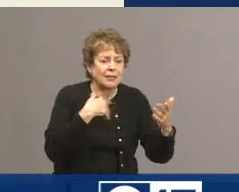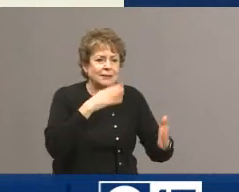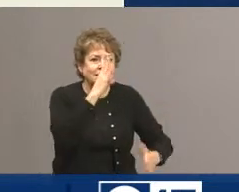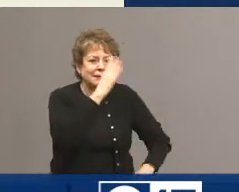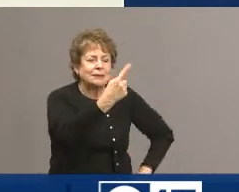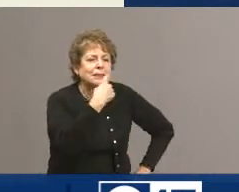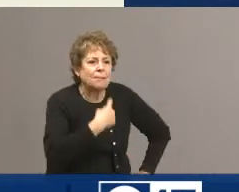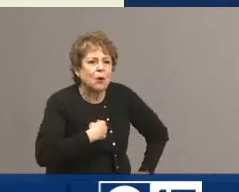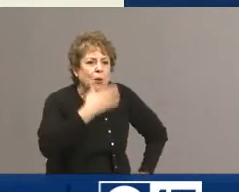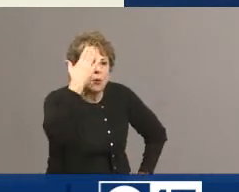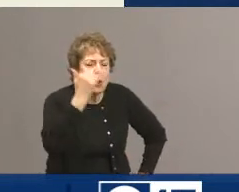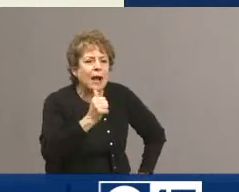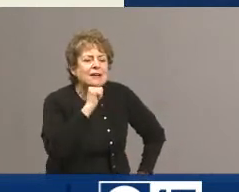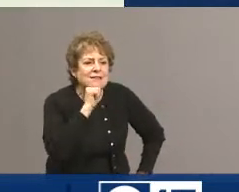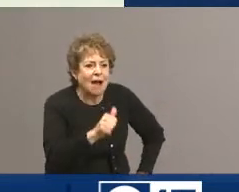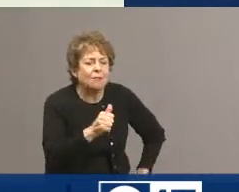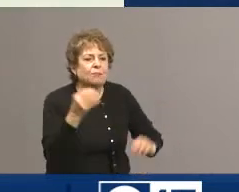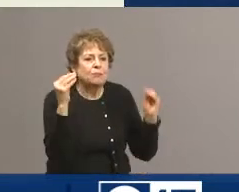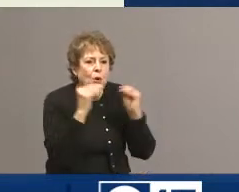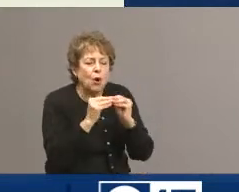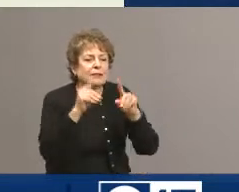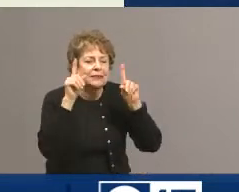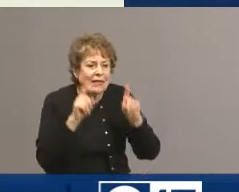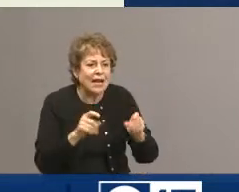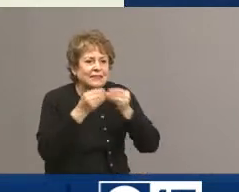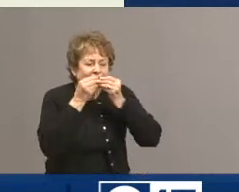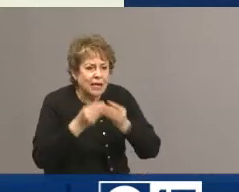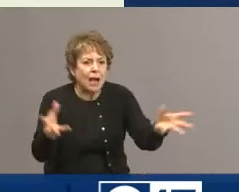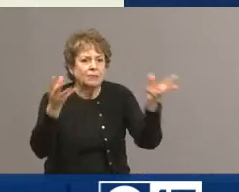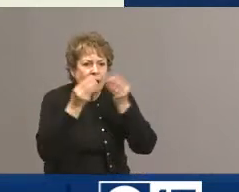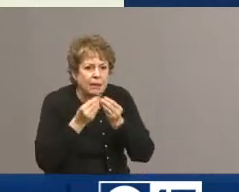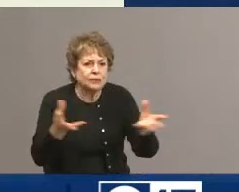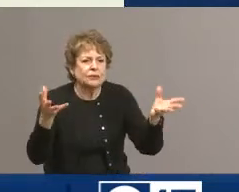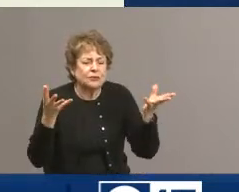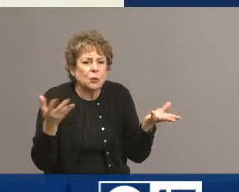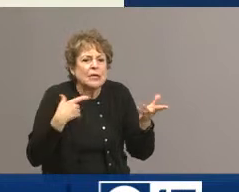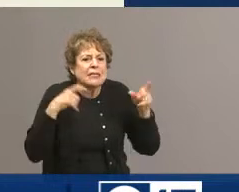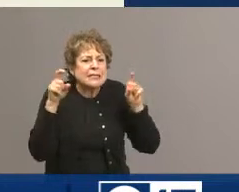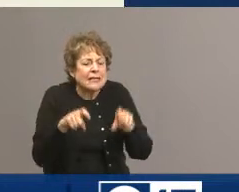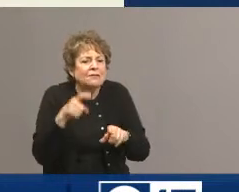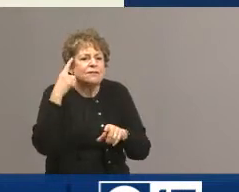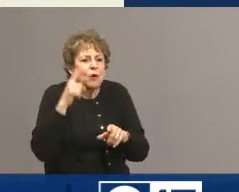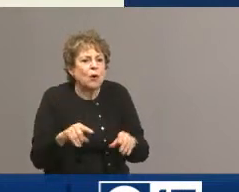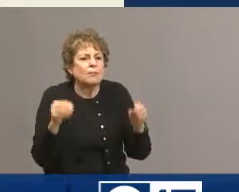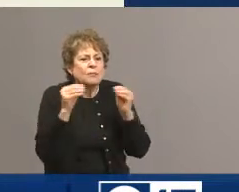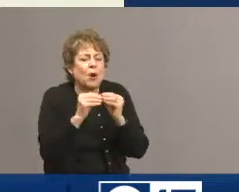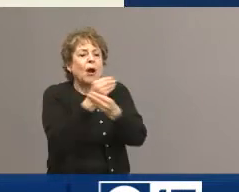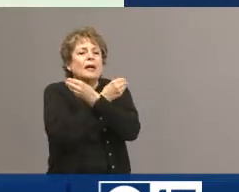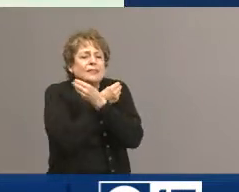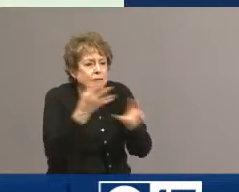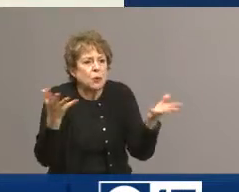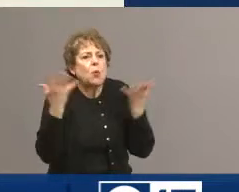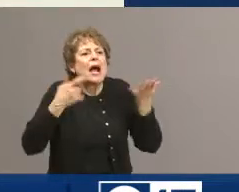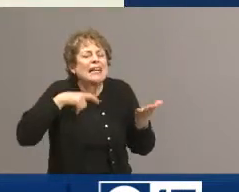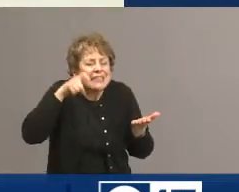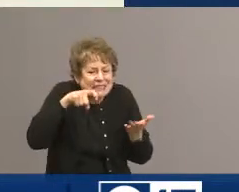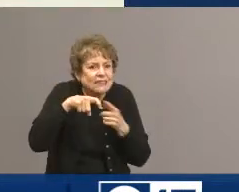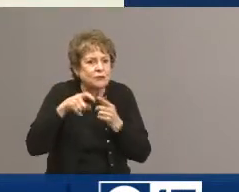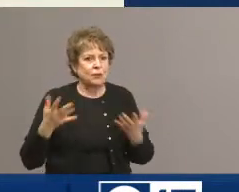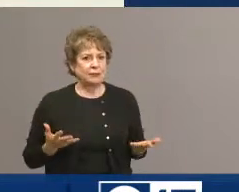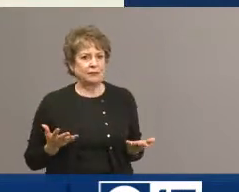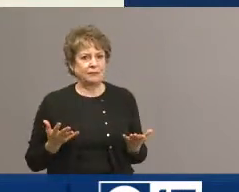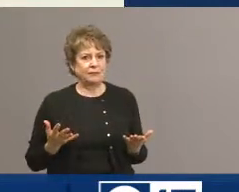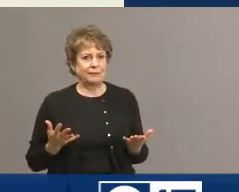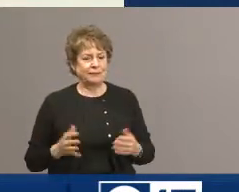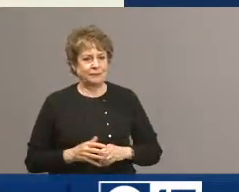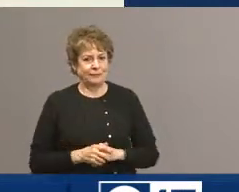and what the state needs in order to make that happen for them? Sure. So I'll handle the first question first and then touch